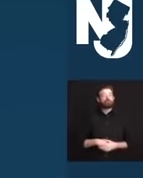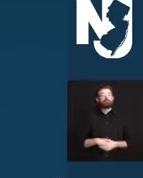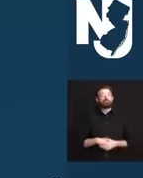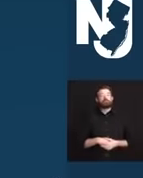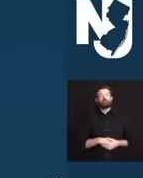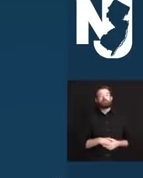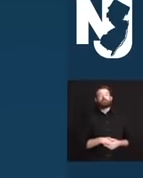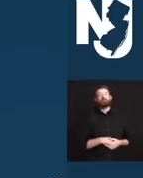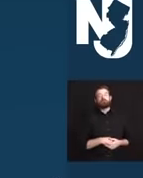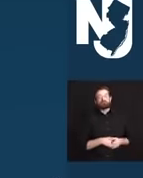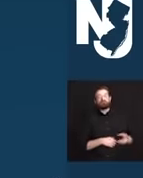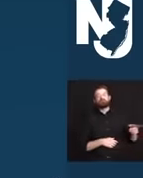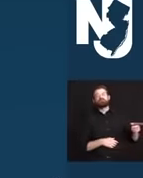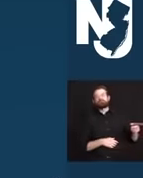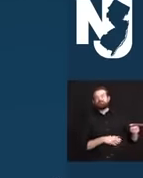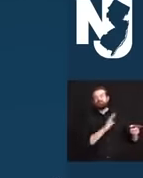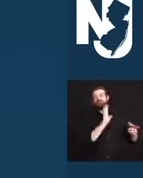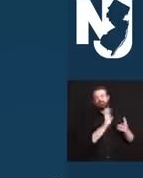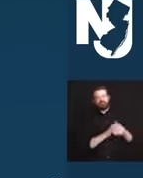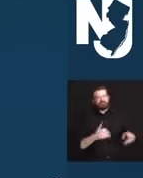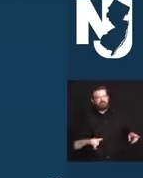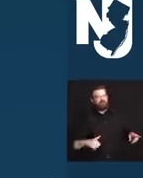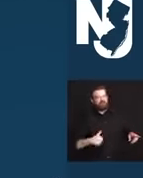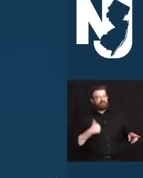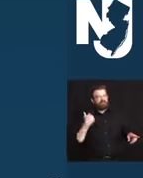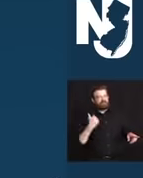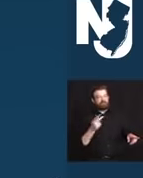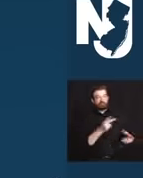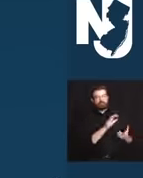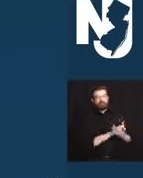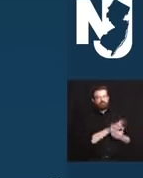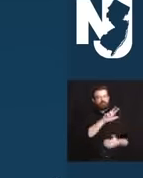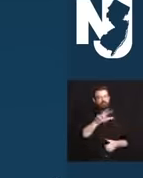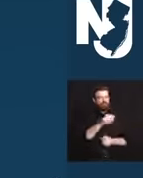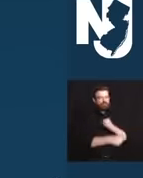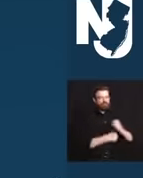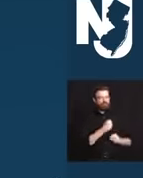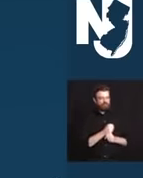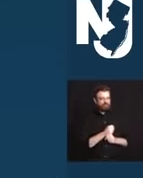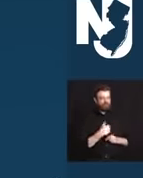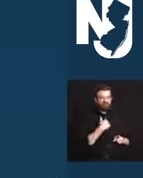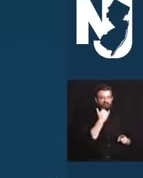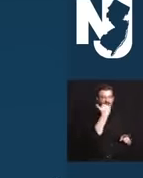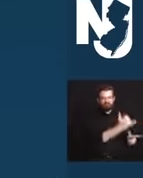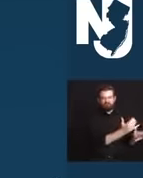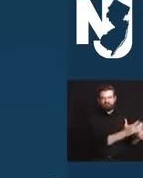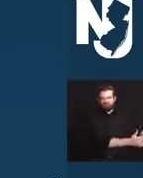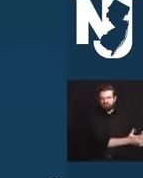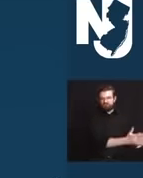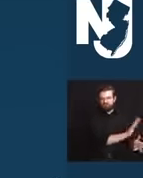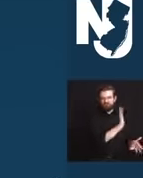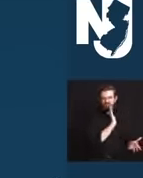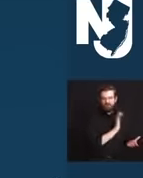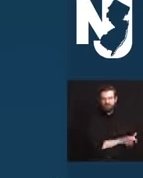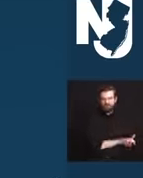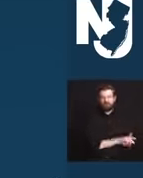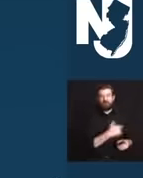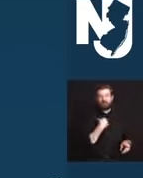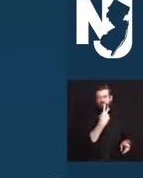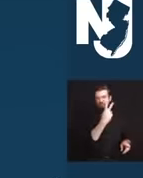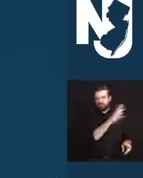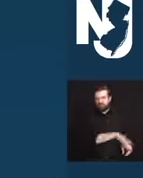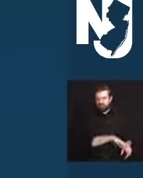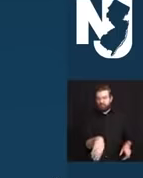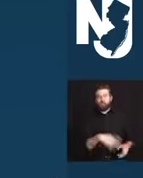years, Minda, with whom I had the great honor of speaking, and his daughters Marcia and Michelle, who are both nurses, by the